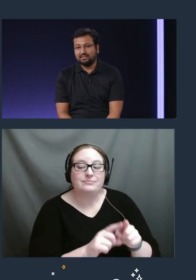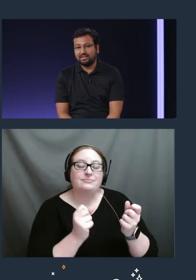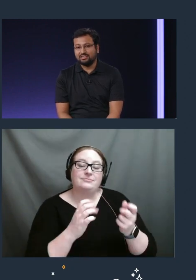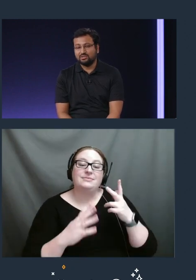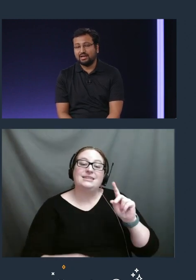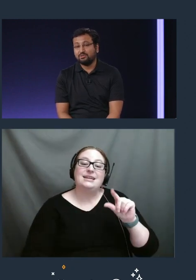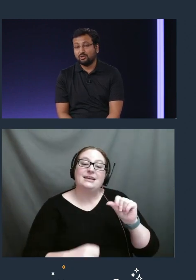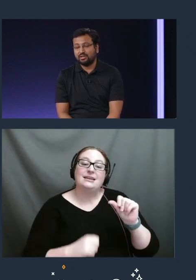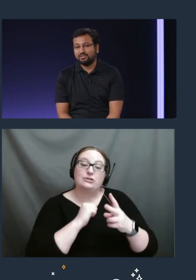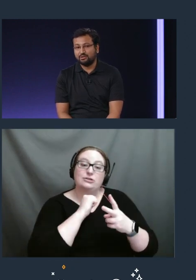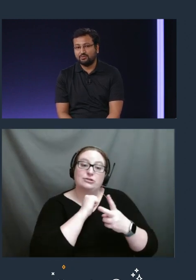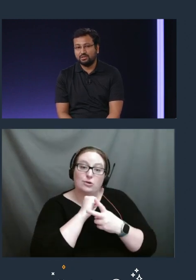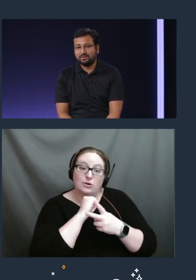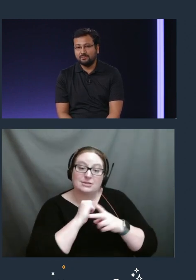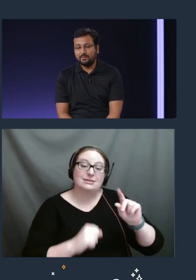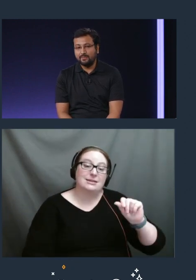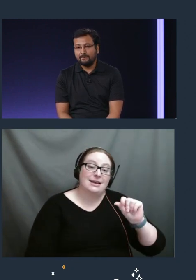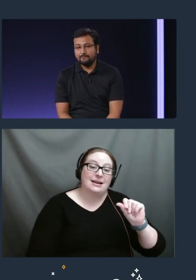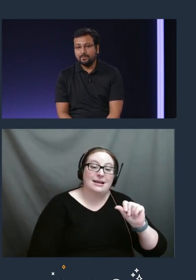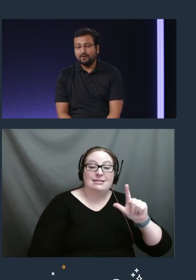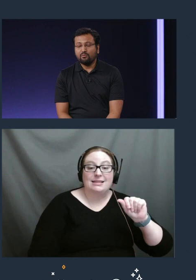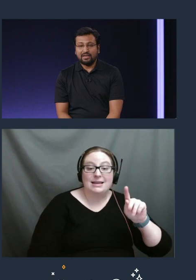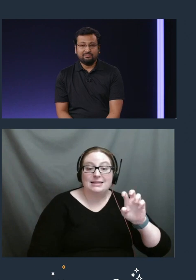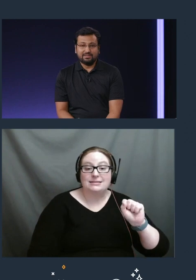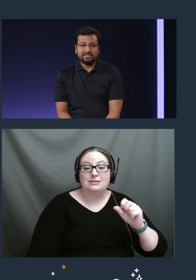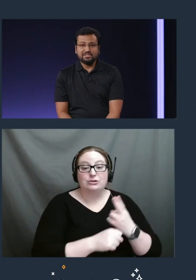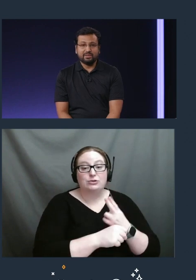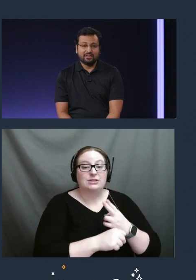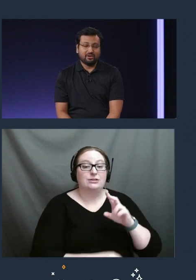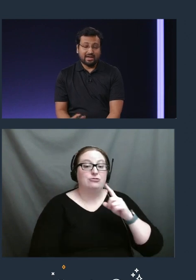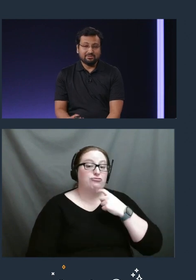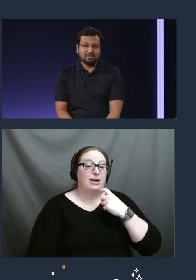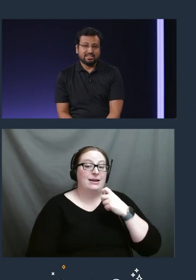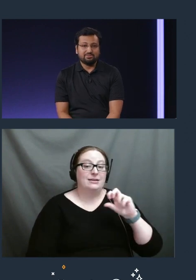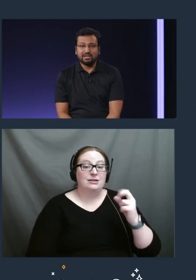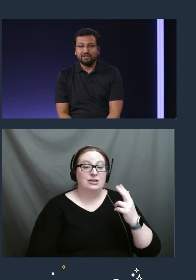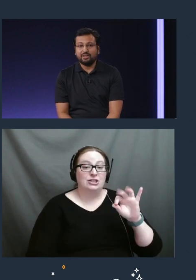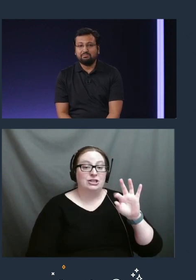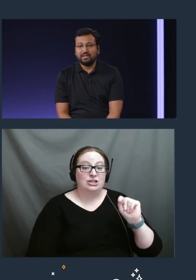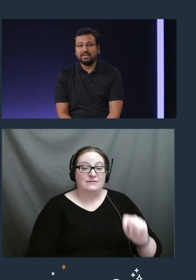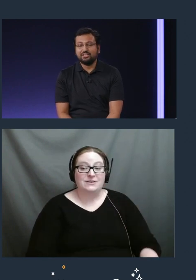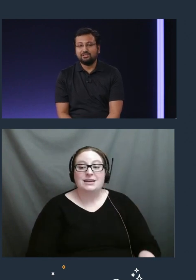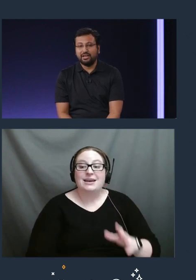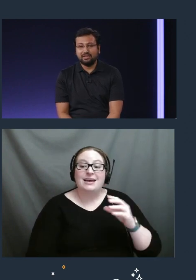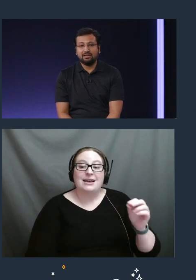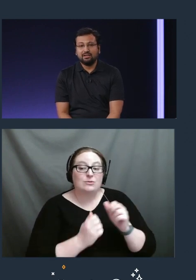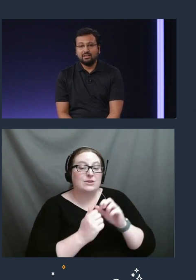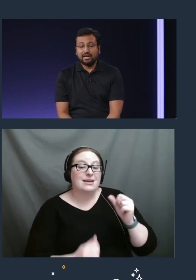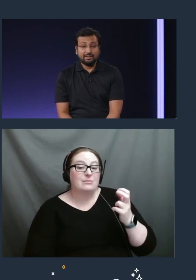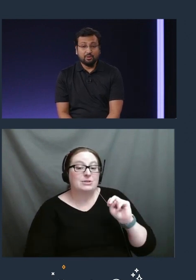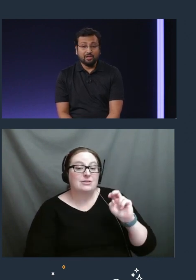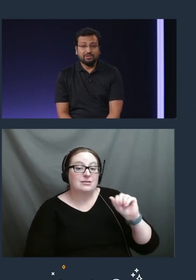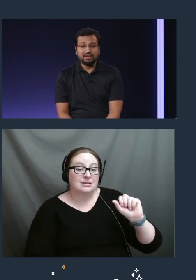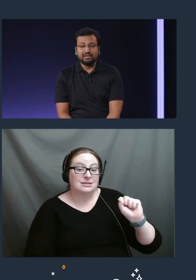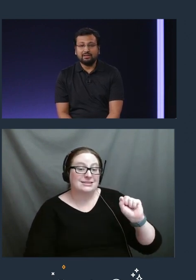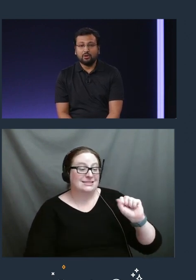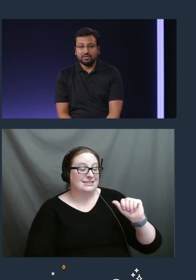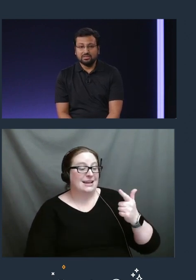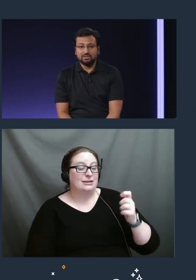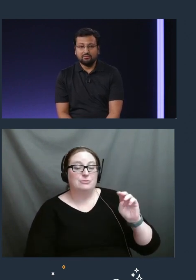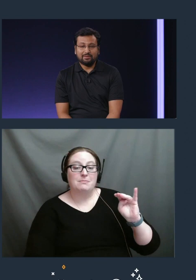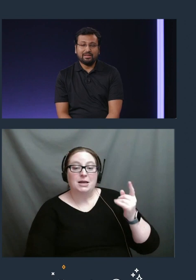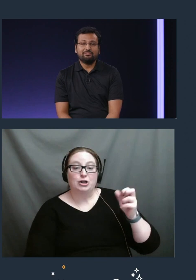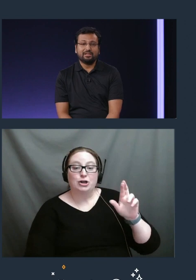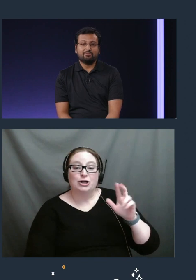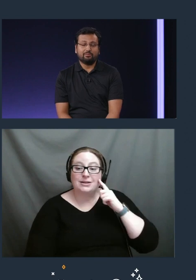and data lakes using Amazon Redshift. Finally, with SageMaker or Amazon SageMaker, you can build and train and deploy machine learning